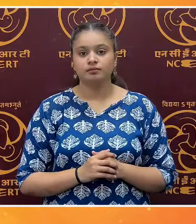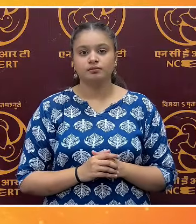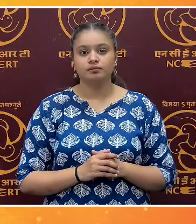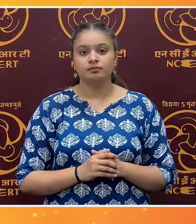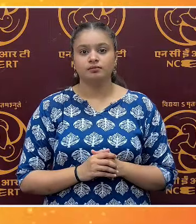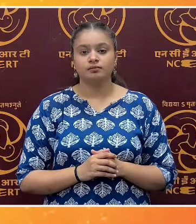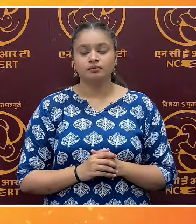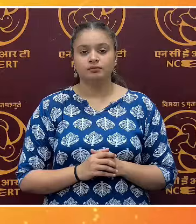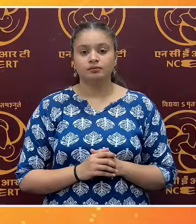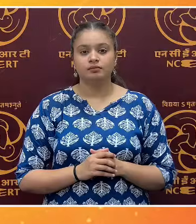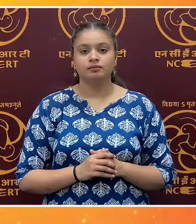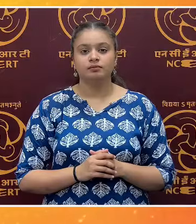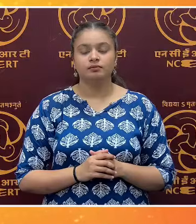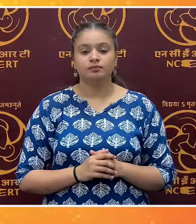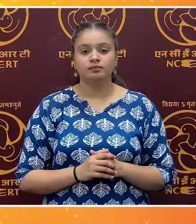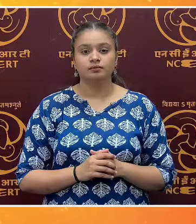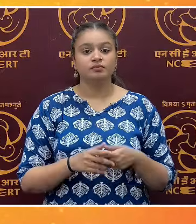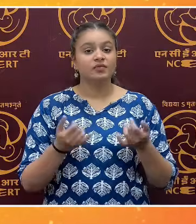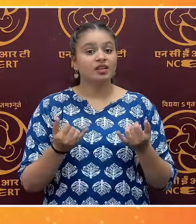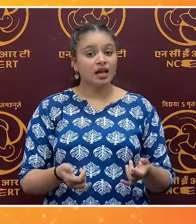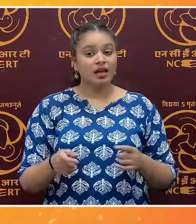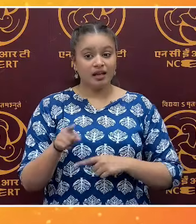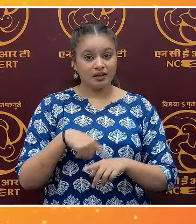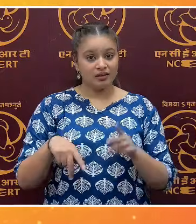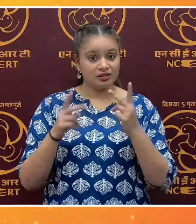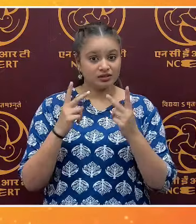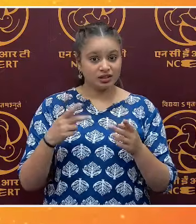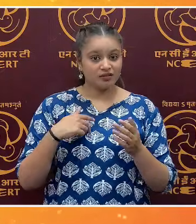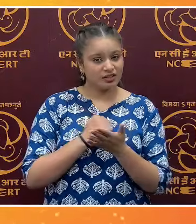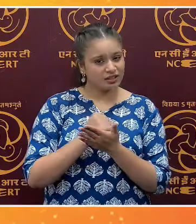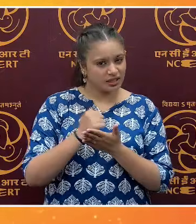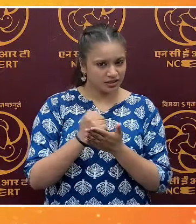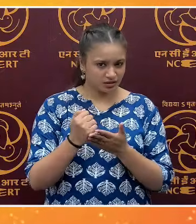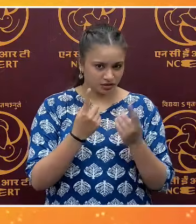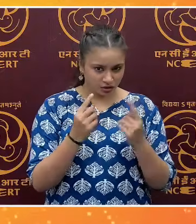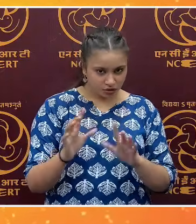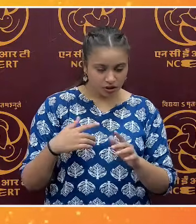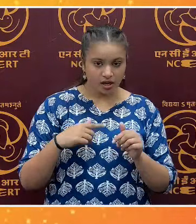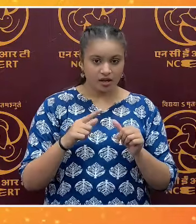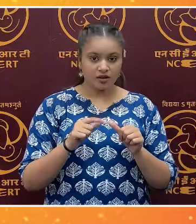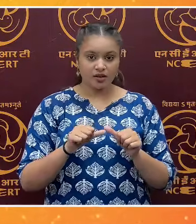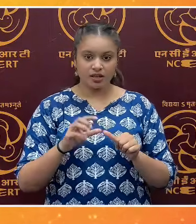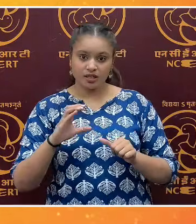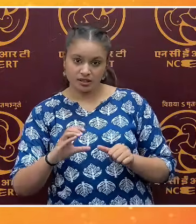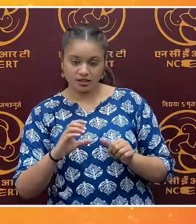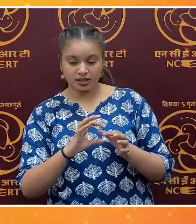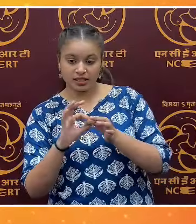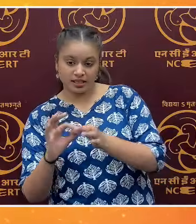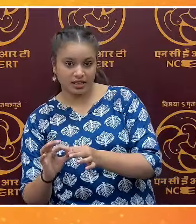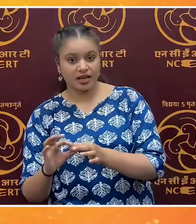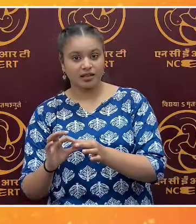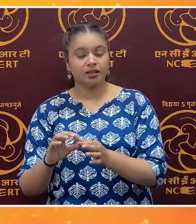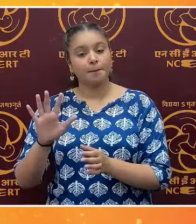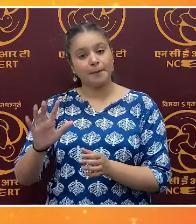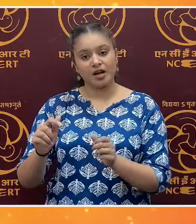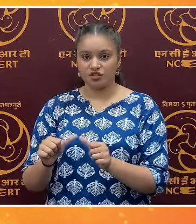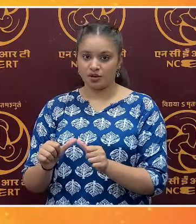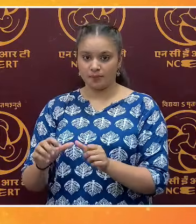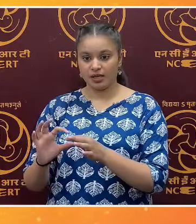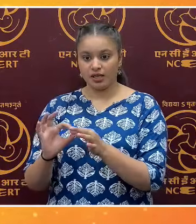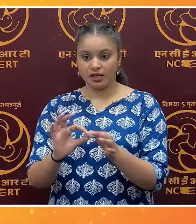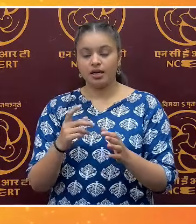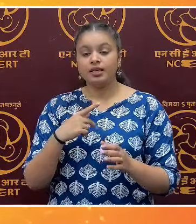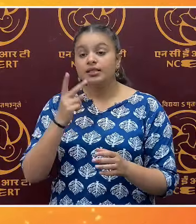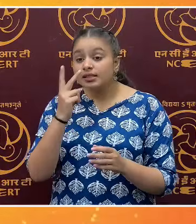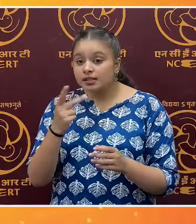5, let us try. So, here it is just let us try connecting the AC to the 5 ampere socket and see what will happen. Okay. To just see what